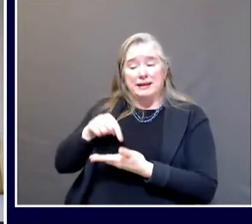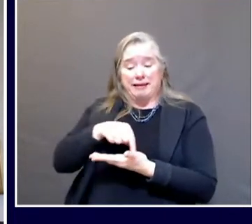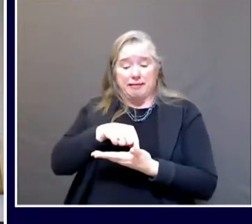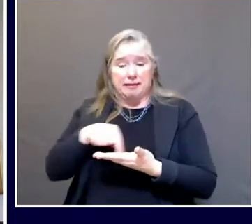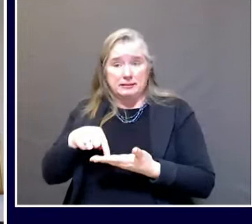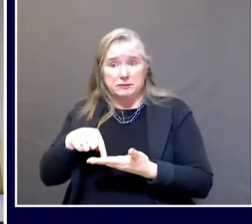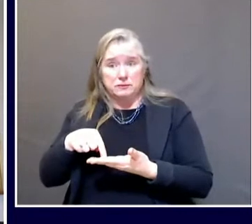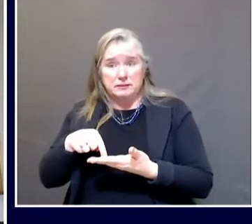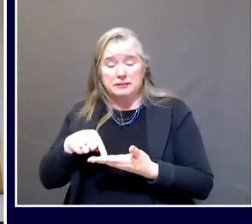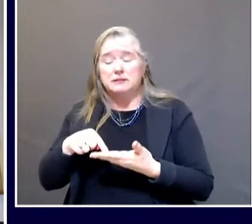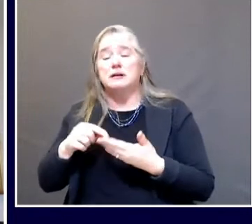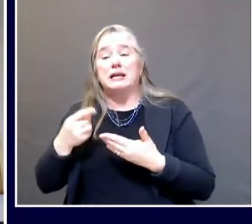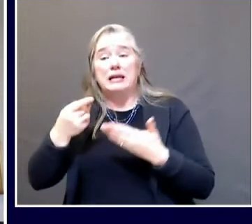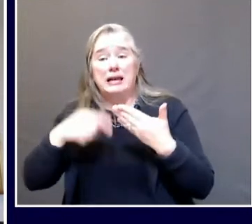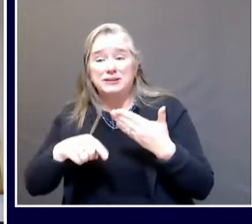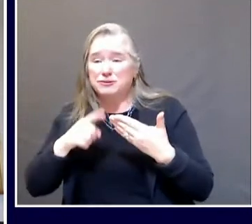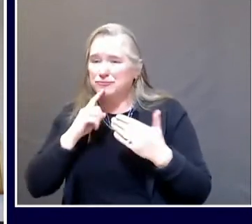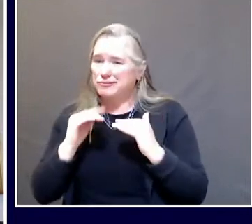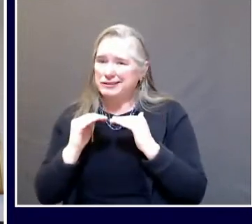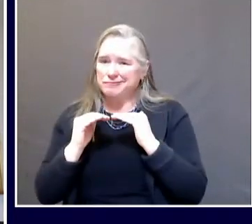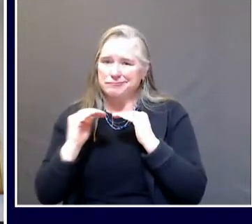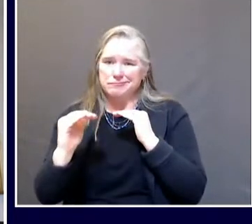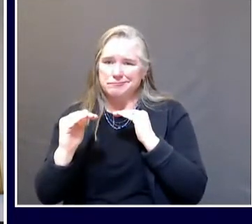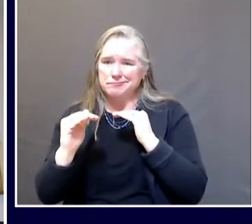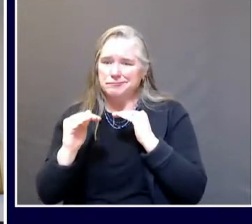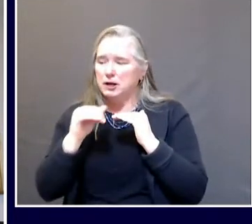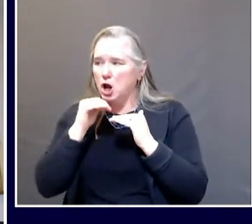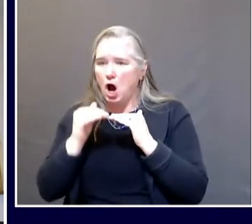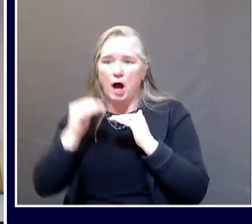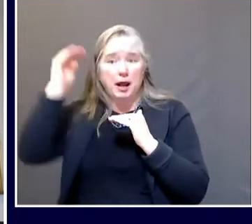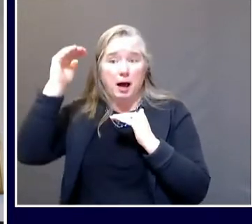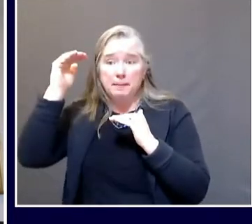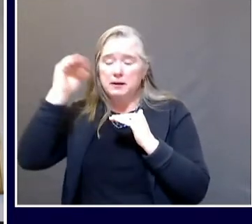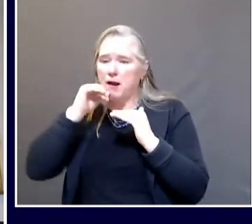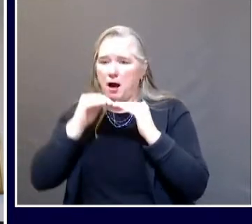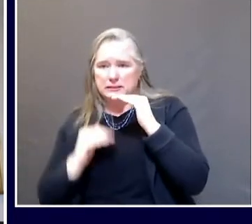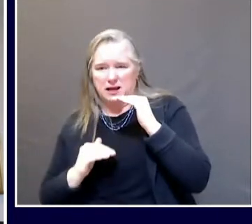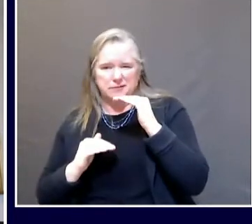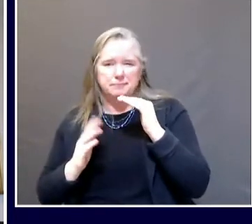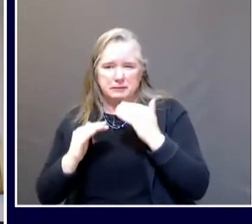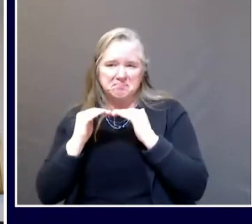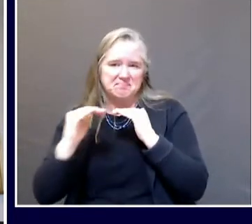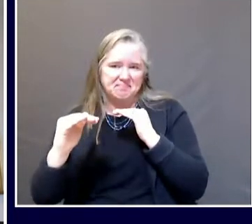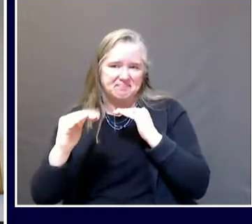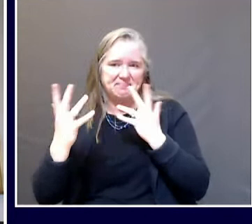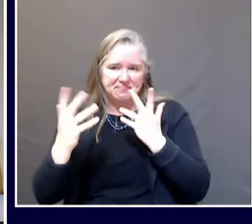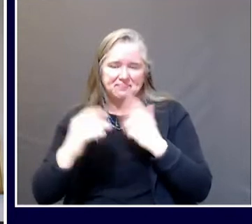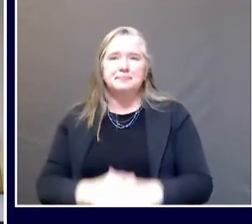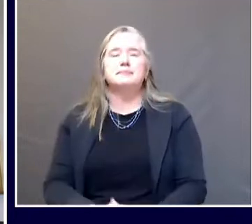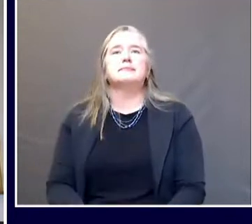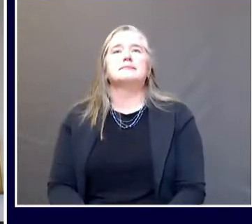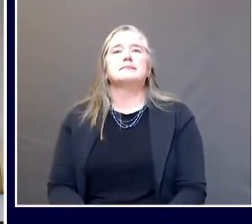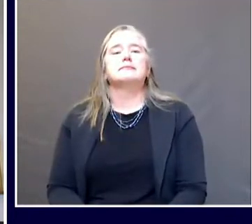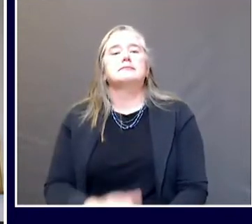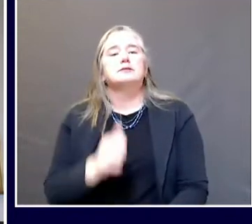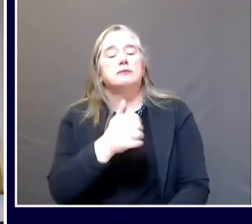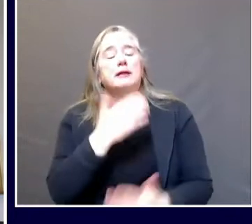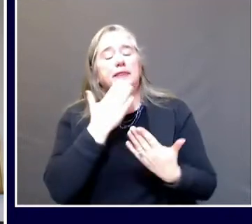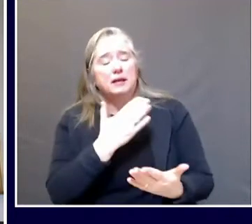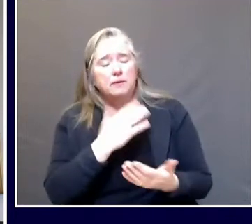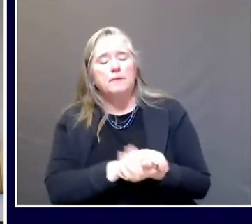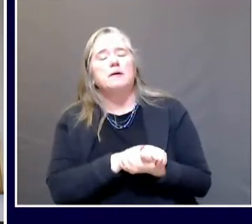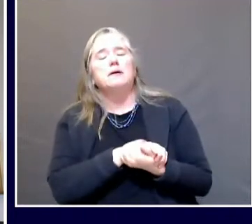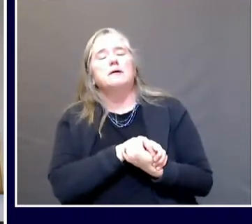are largely flat. Okay, and then just to make sure I'm understanding correctly the flow of doses and how they work. So